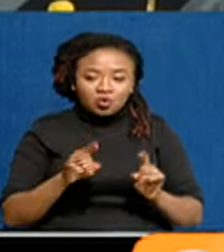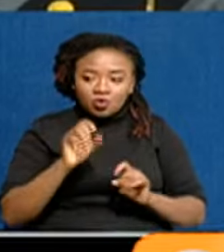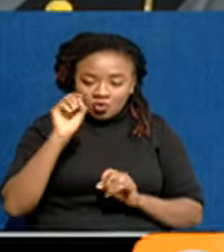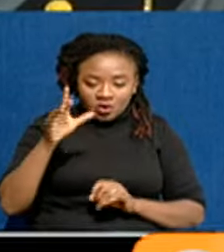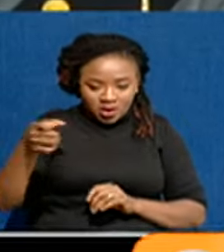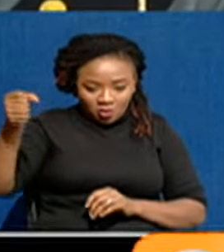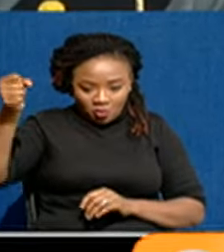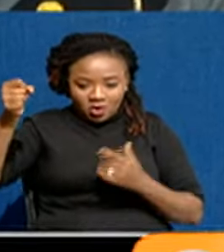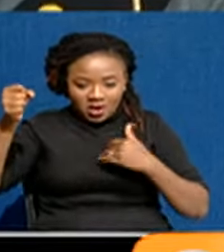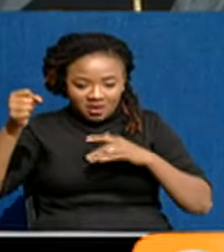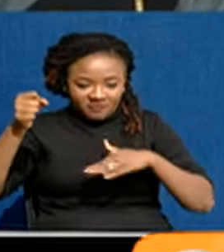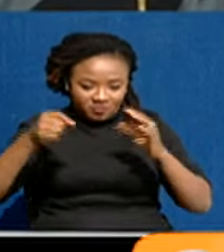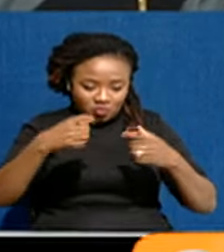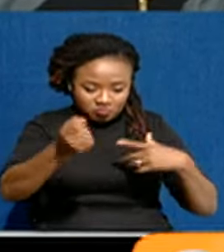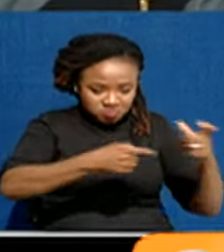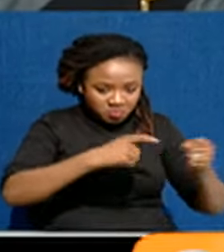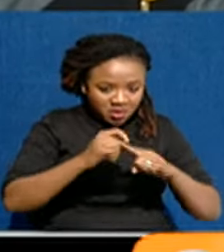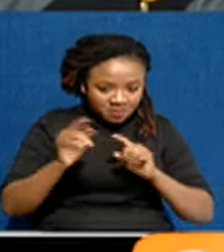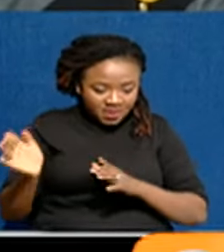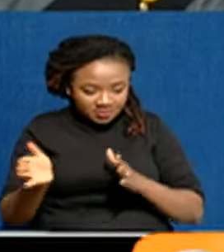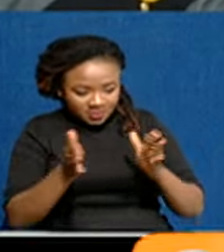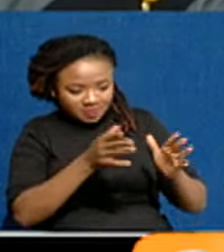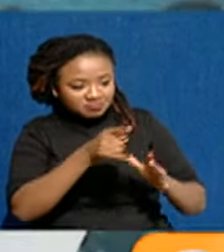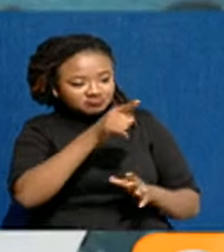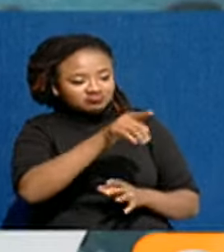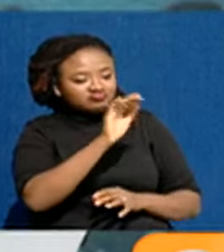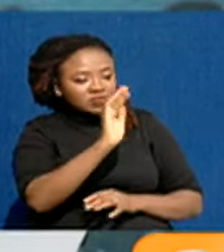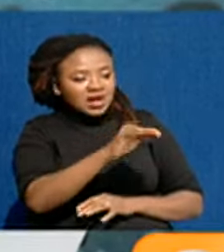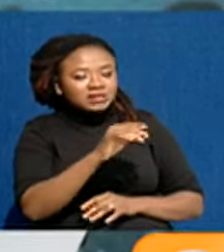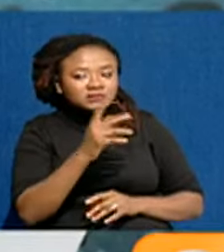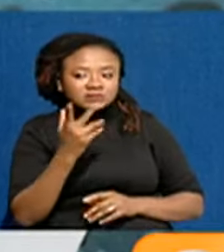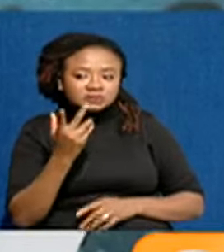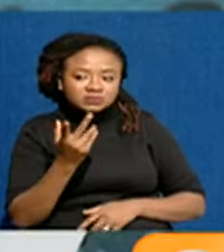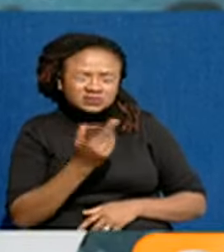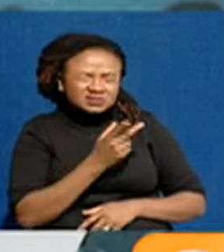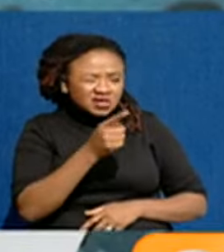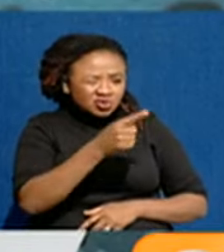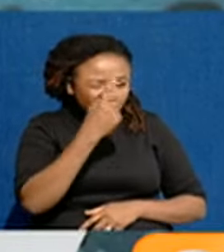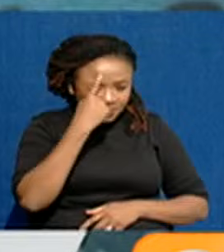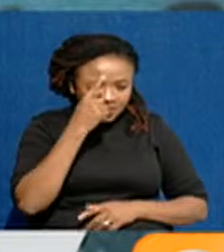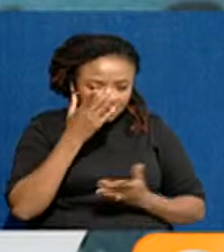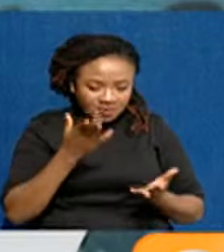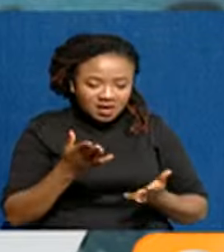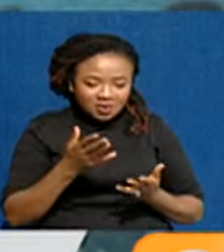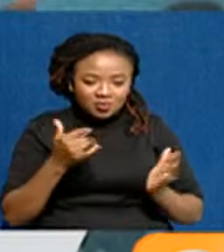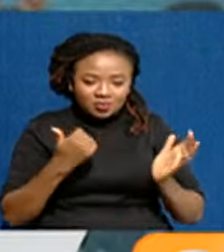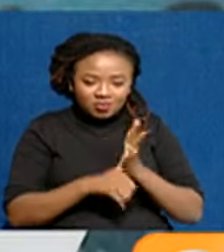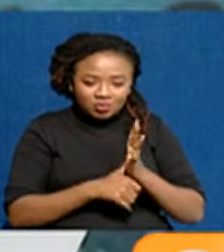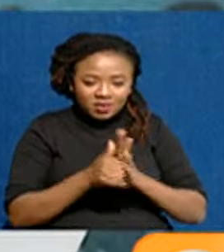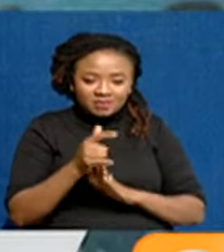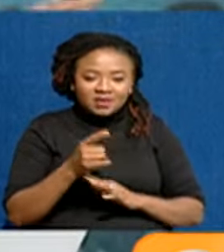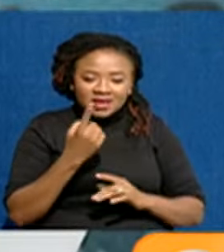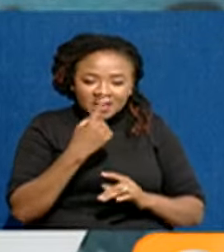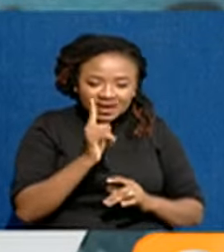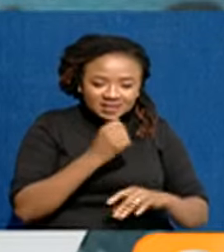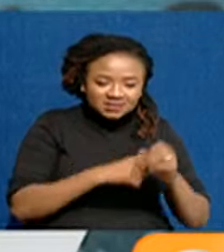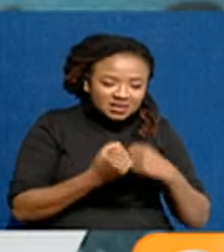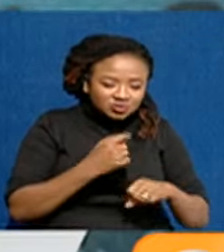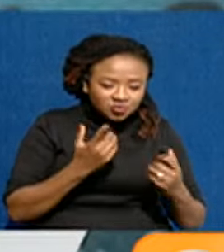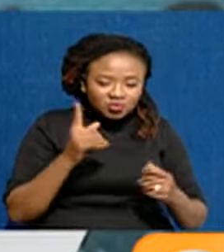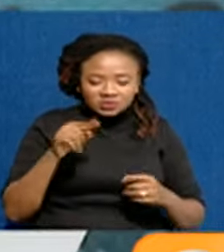in just a bit, but let me bring in Murugor back into the discussion. Murugor, what are the do's and don'ts now that we're in this situation? So let's start with the family setup,